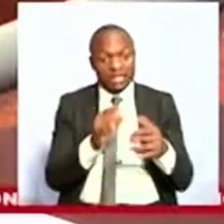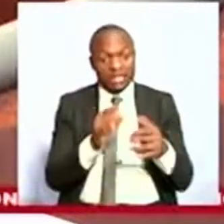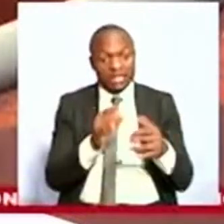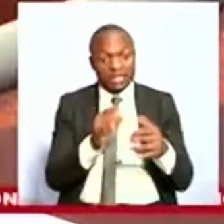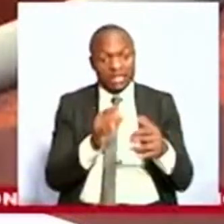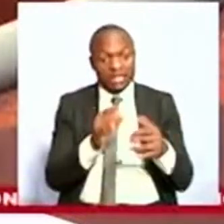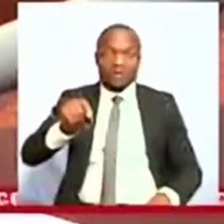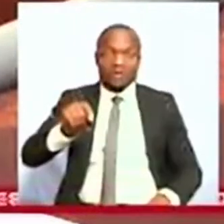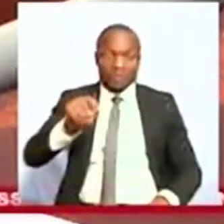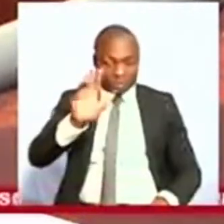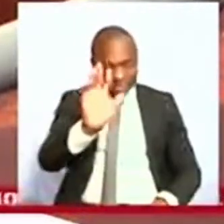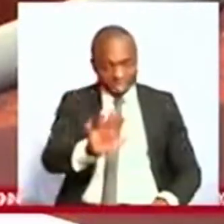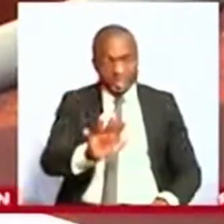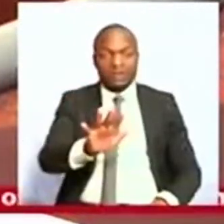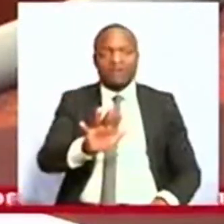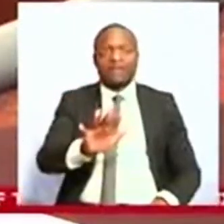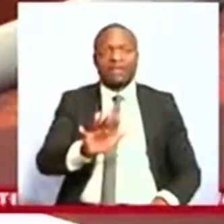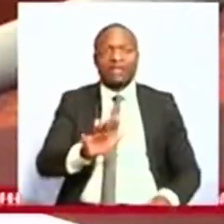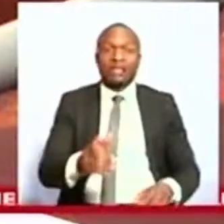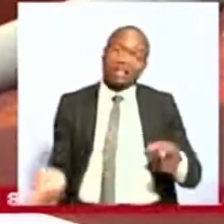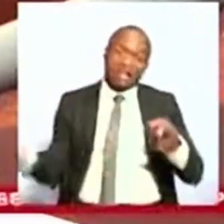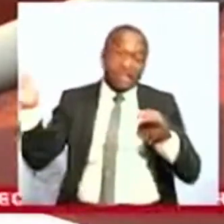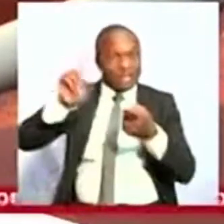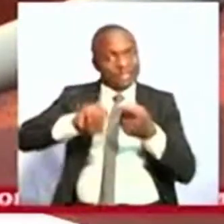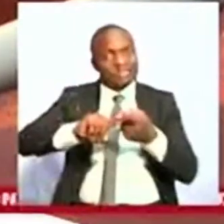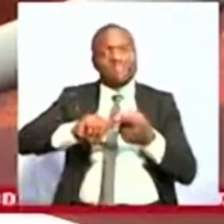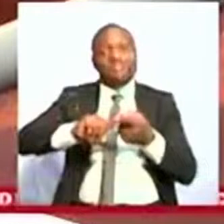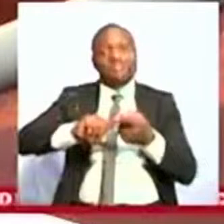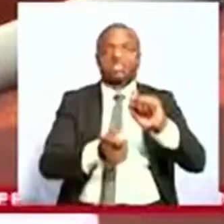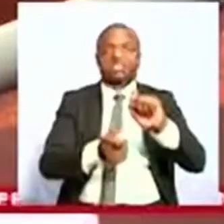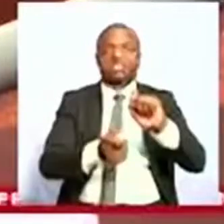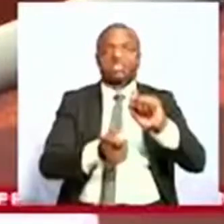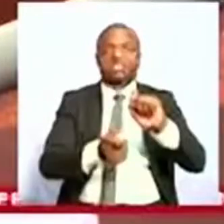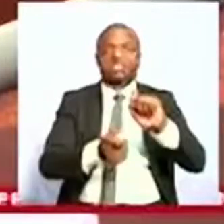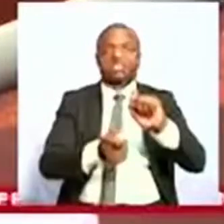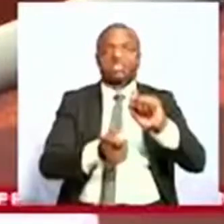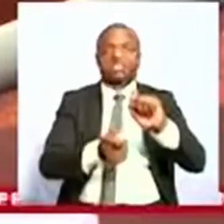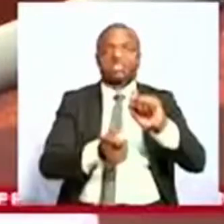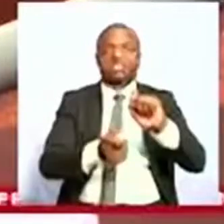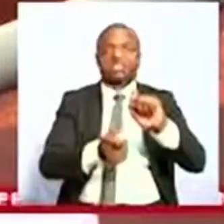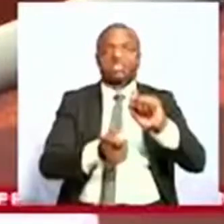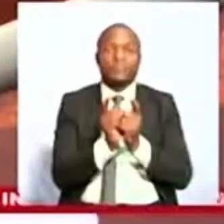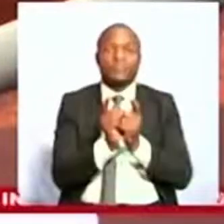we change the constitution, until we hold a referendum with our thresholds.